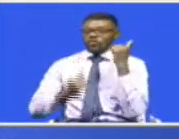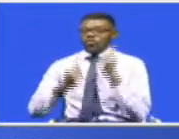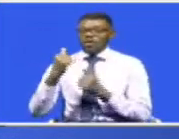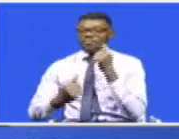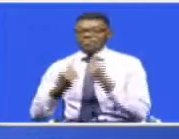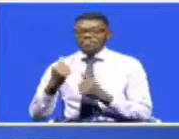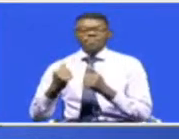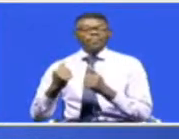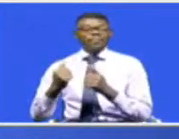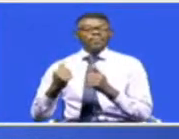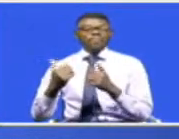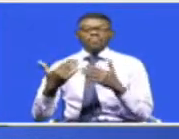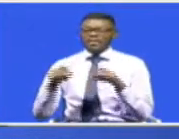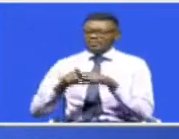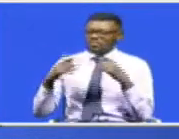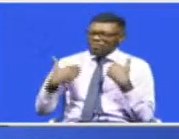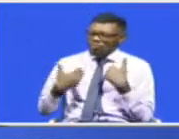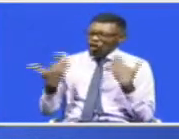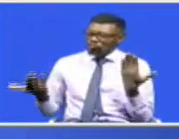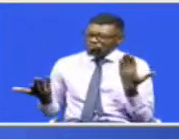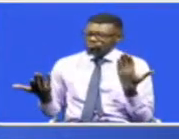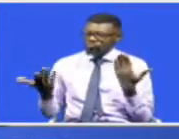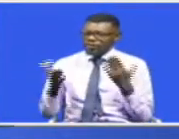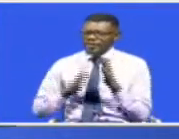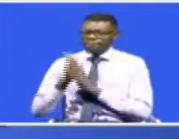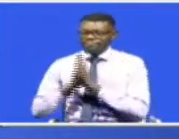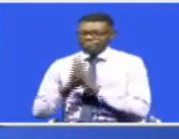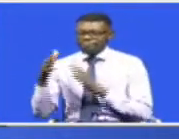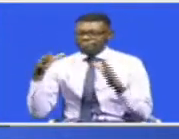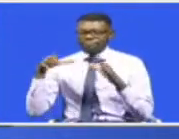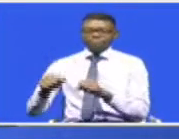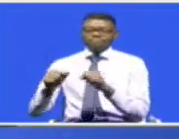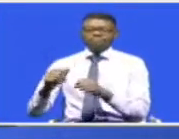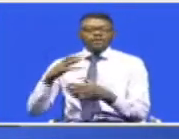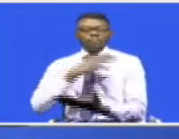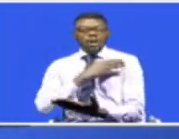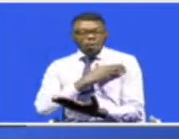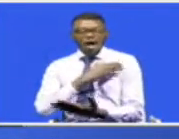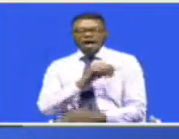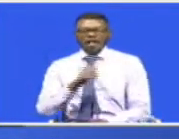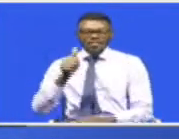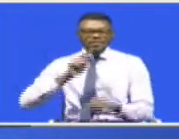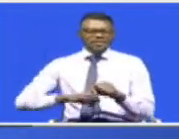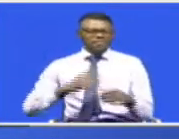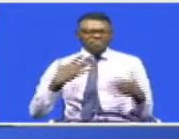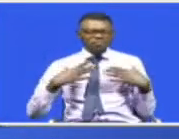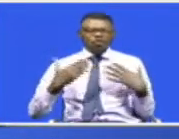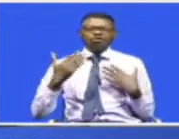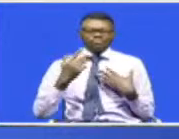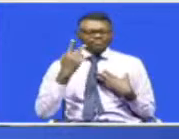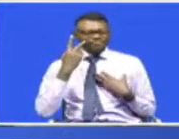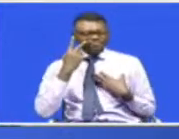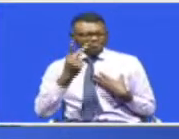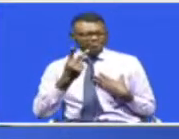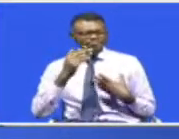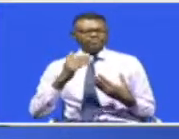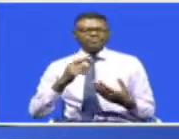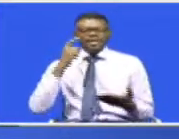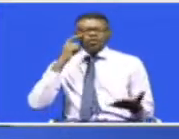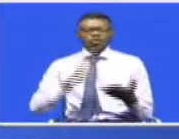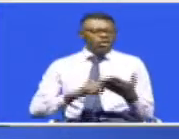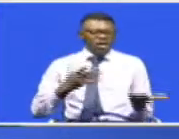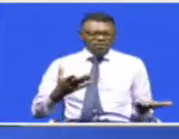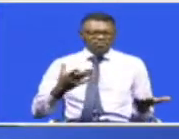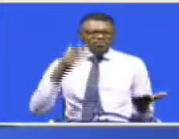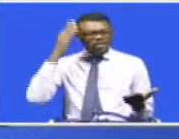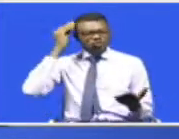masters of state craftsmanship. It marks yet another step in Somaliland's quest for recognition of its sovereignty, 30 years since